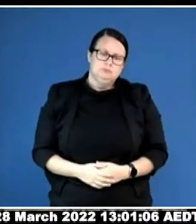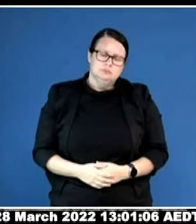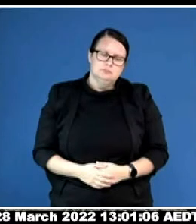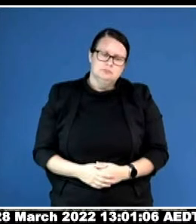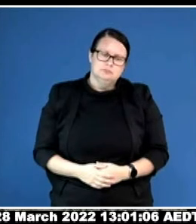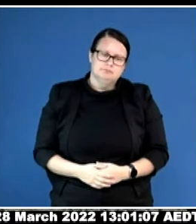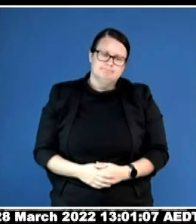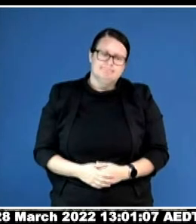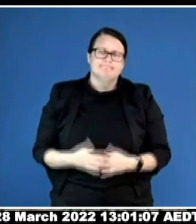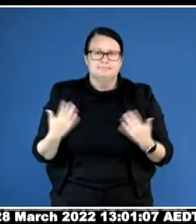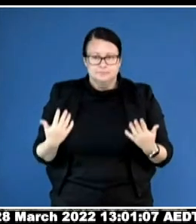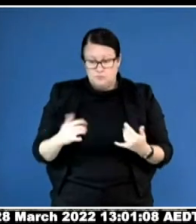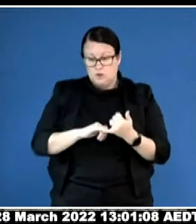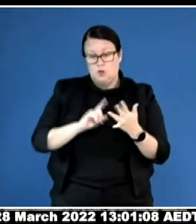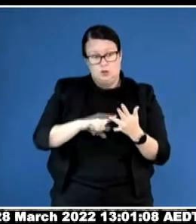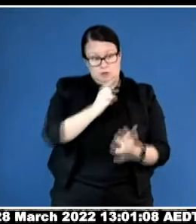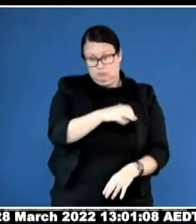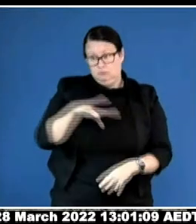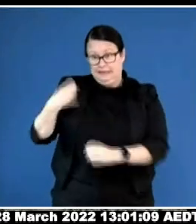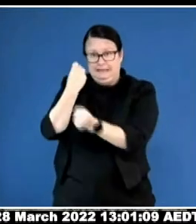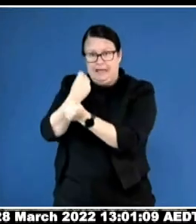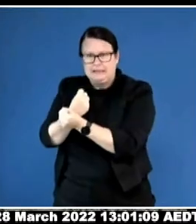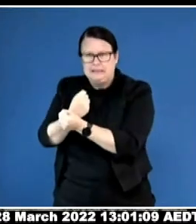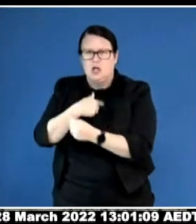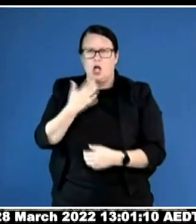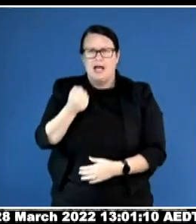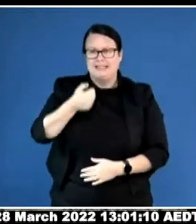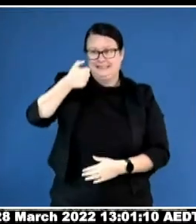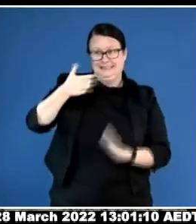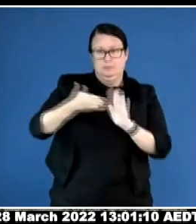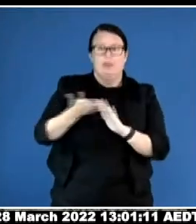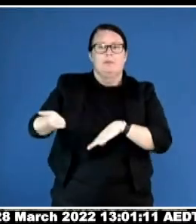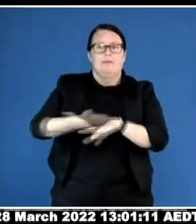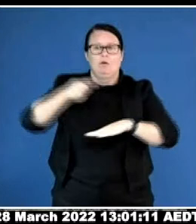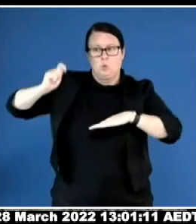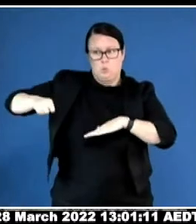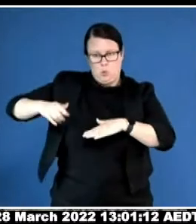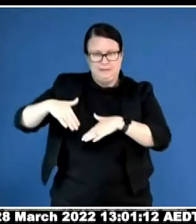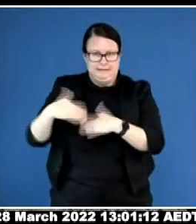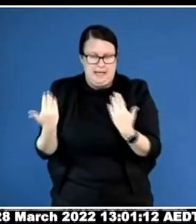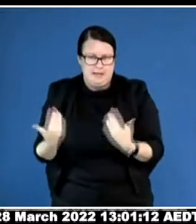So once he was in custody, I had, was it 6 months before we had the court hearing? Mm.